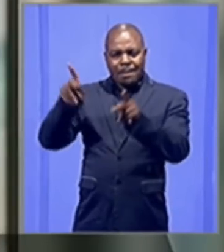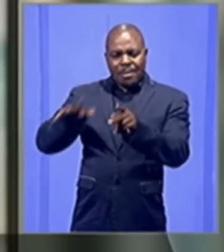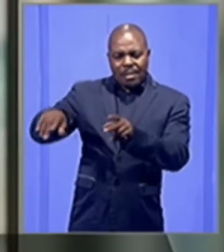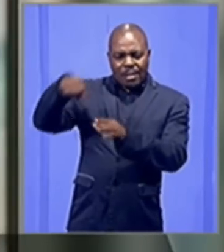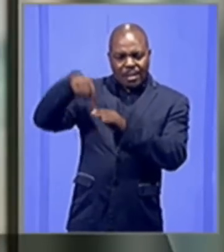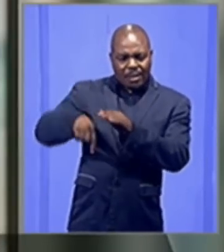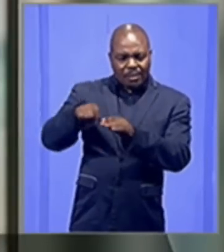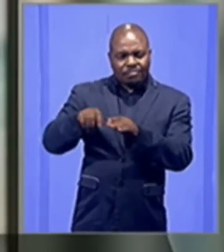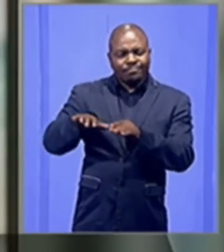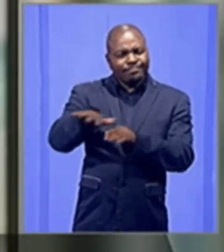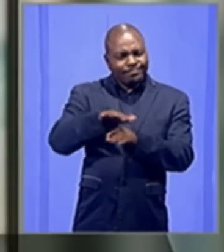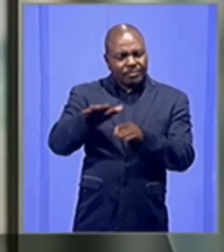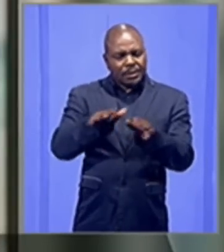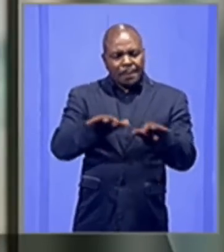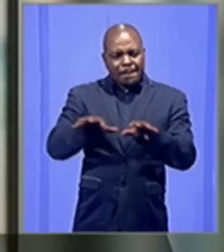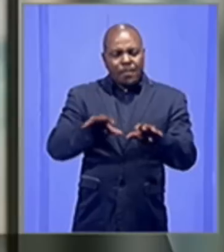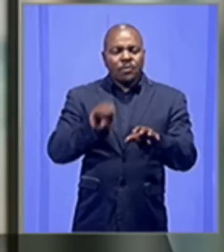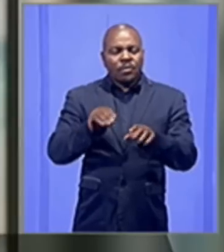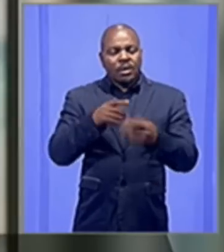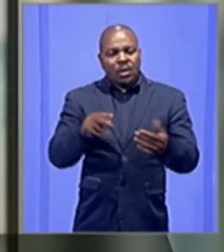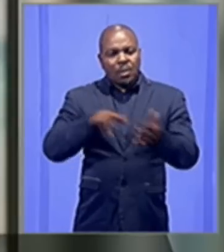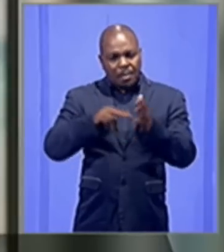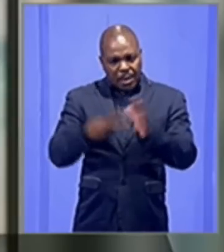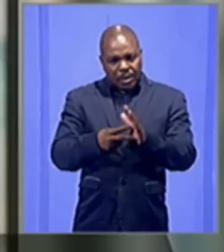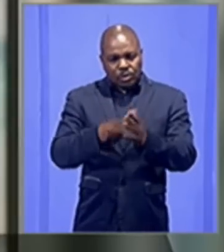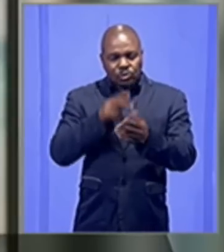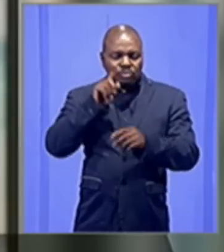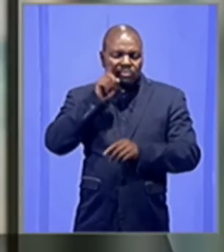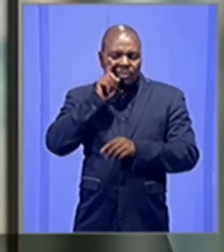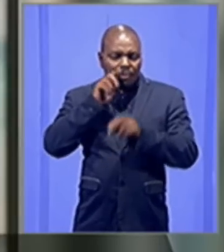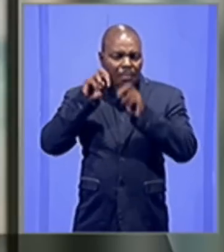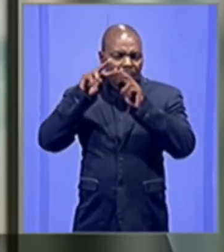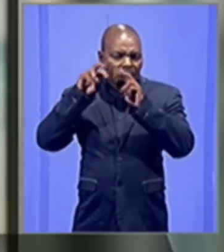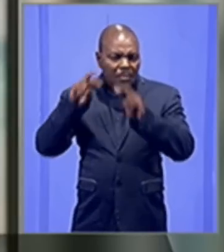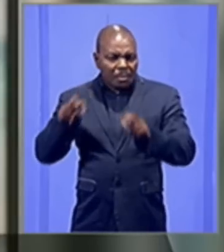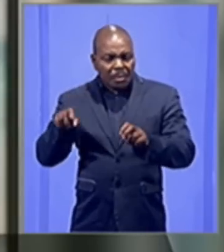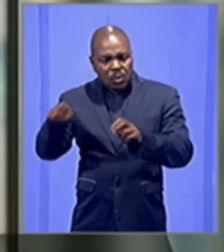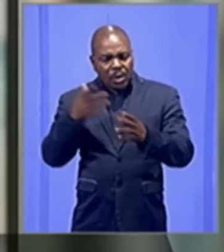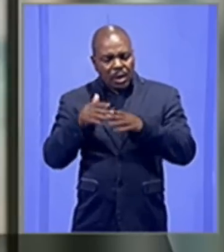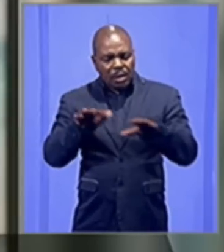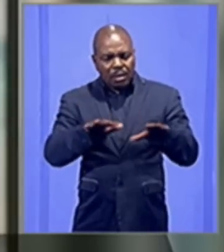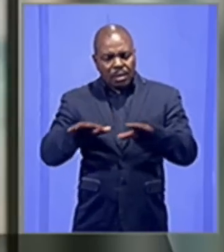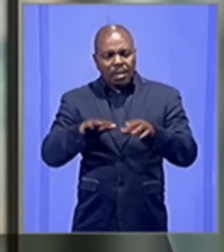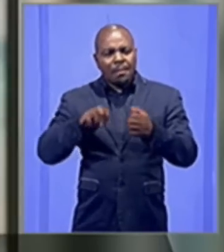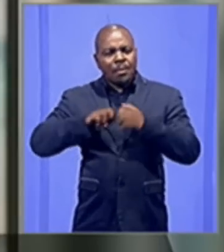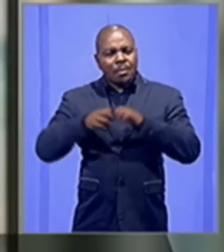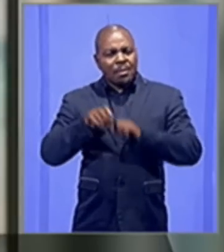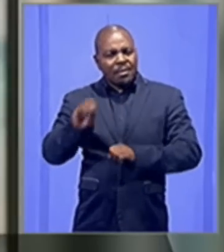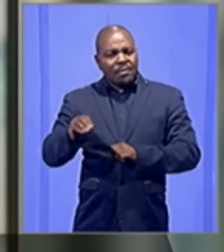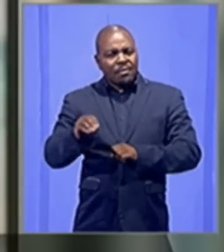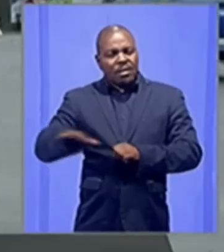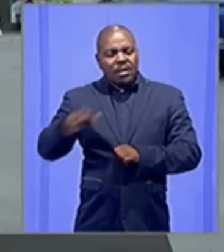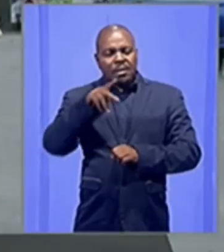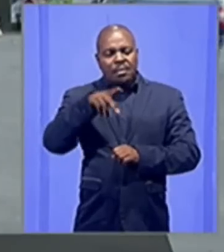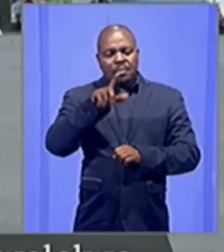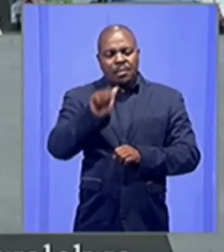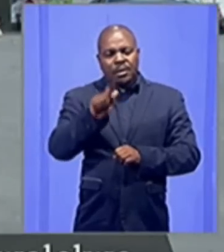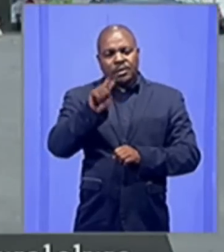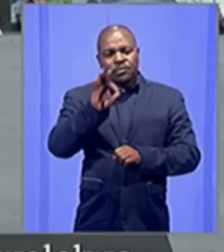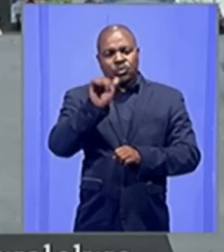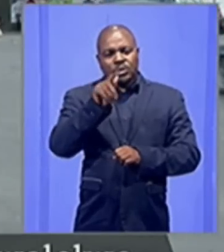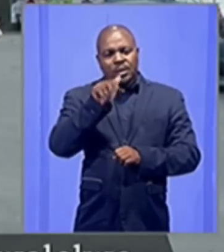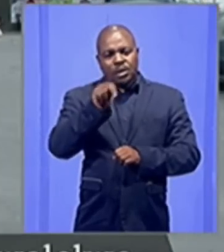to Balfontein Road. Plans are underway to further investigate the possibility of the ground movement extending into Balfontein Road. Ha ditaba di sa